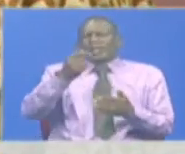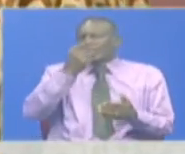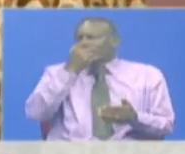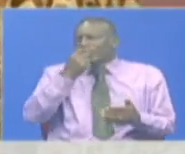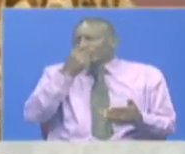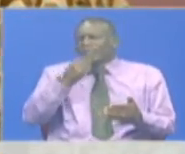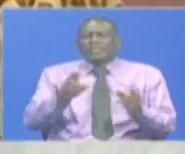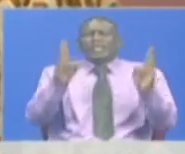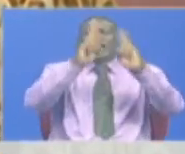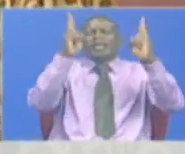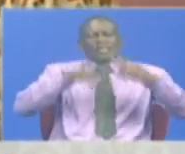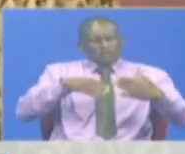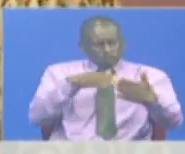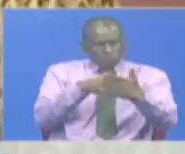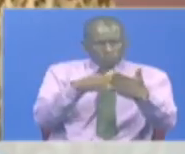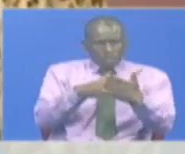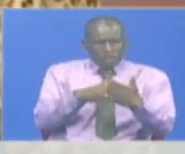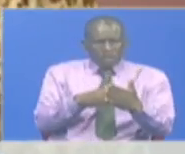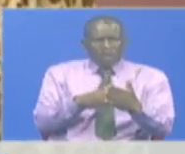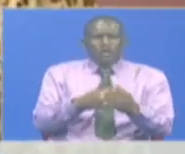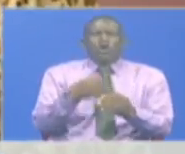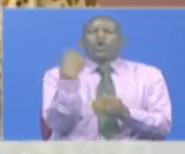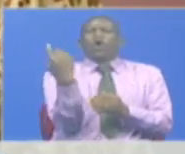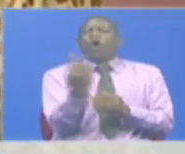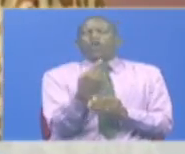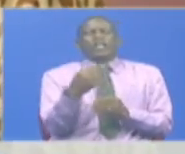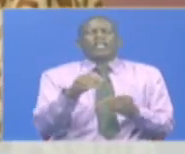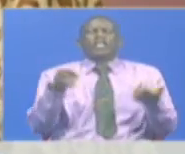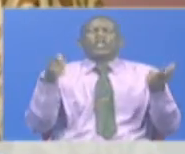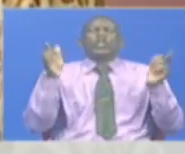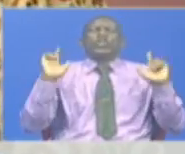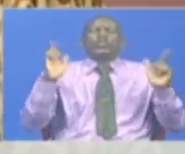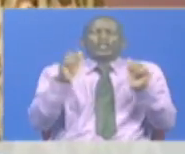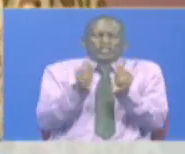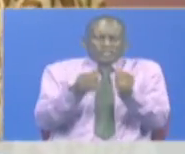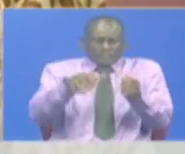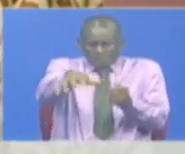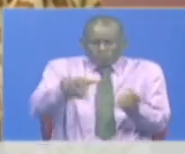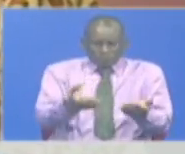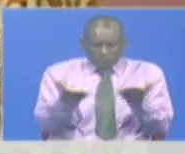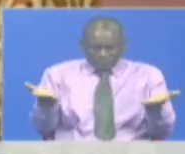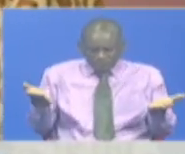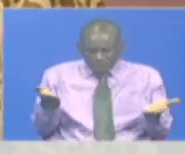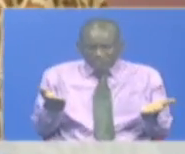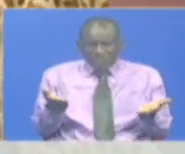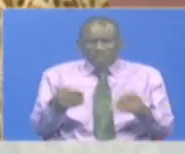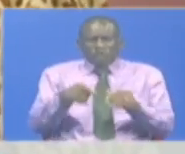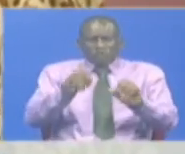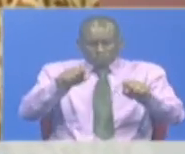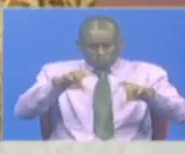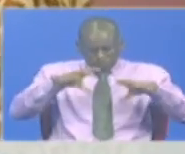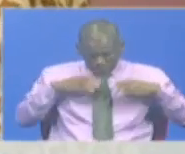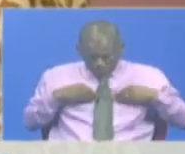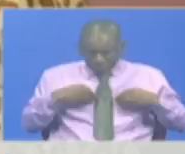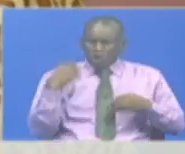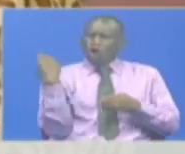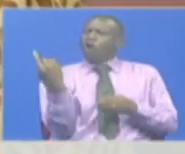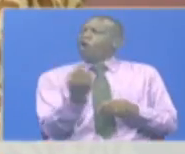international border, except for cargo vehicles, with effect from midnight tonight,